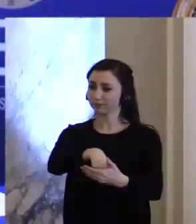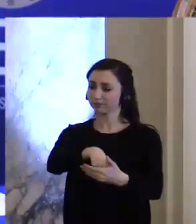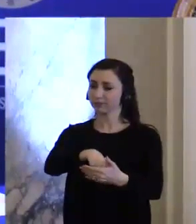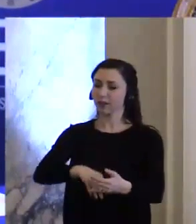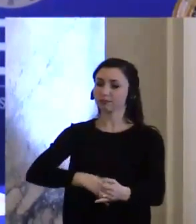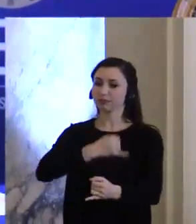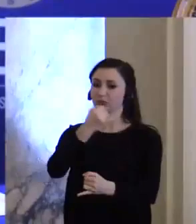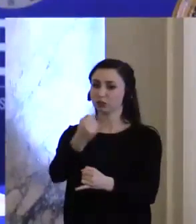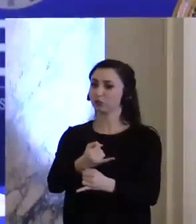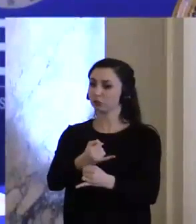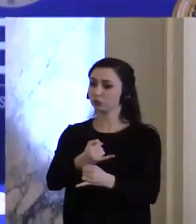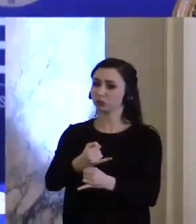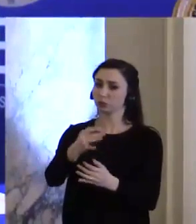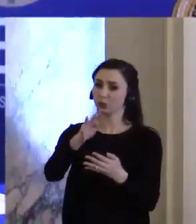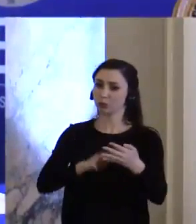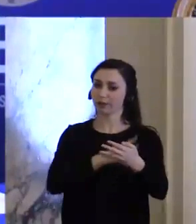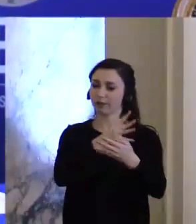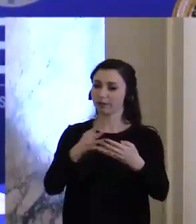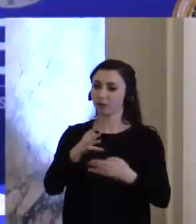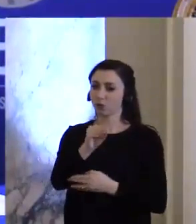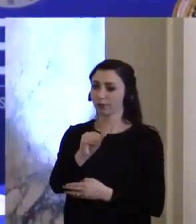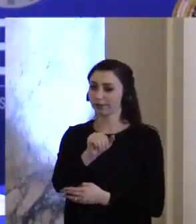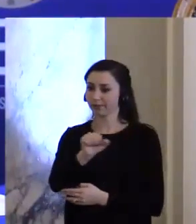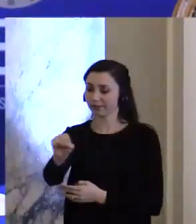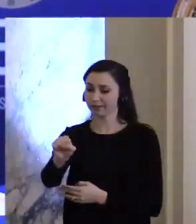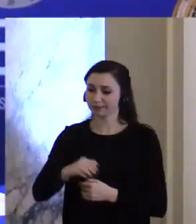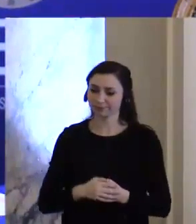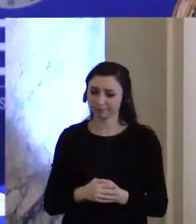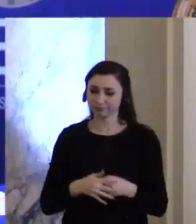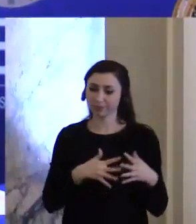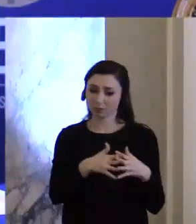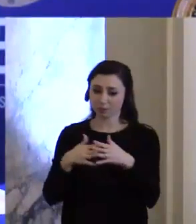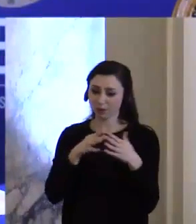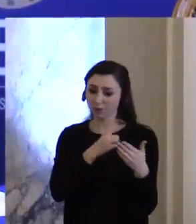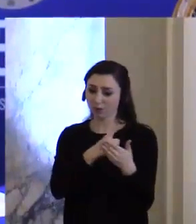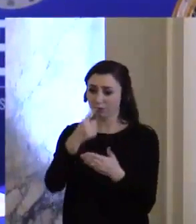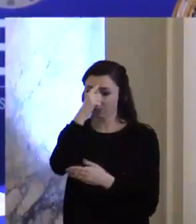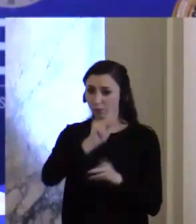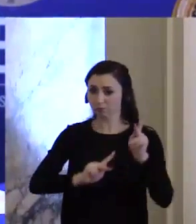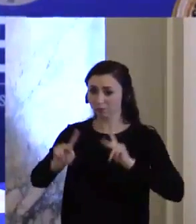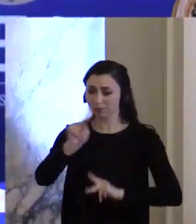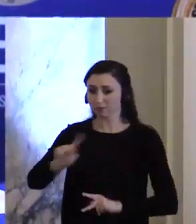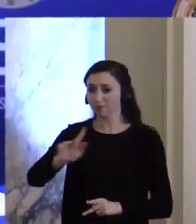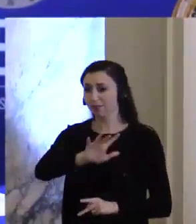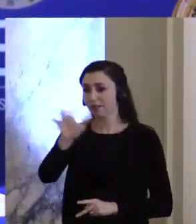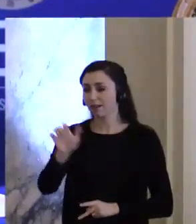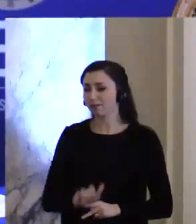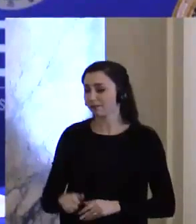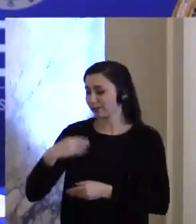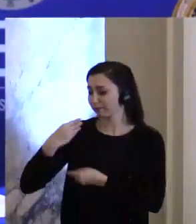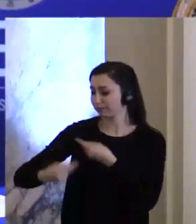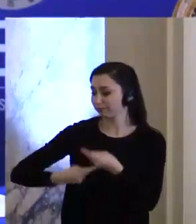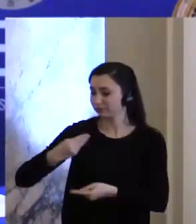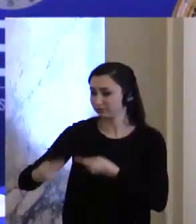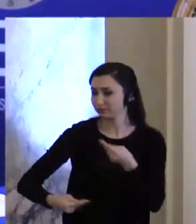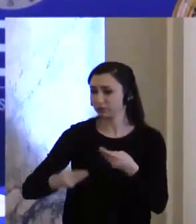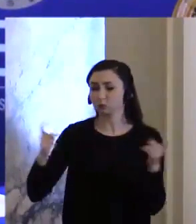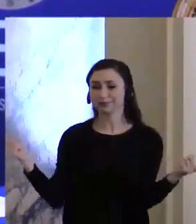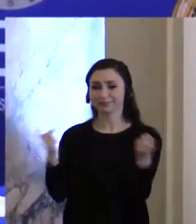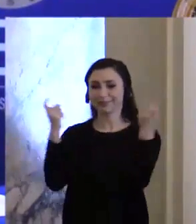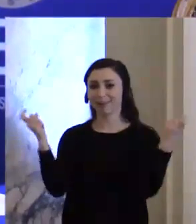institutional calendar of the OAS, the Inter-American Week for People of African Descent to be celebrated in March every